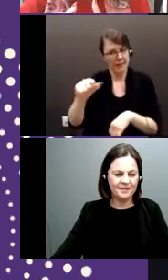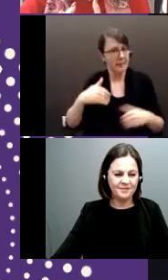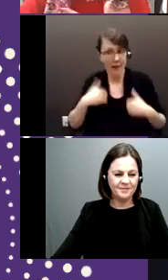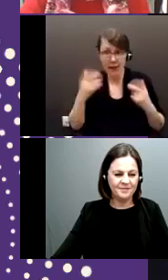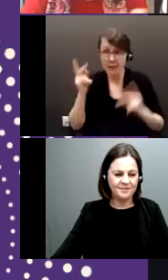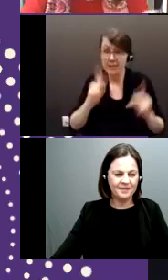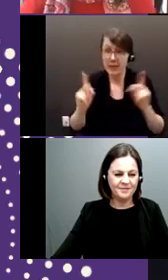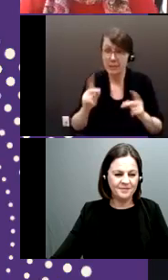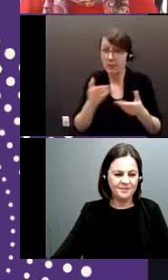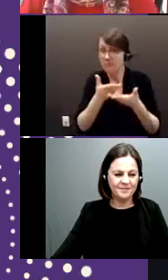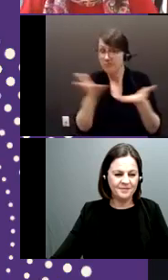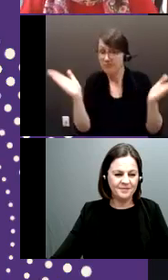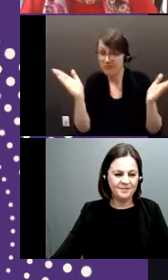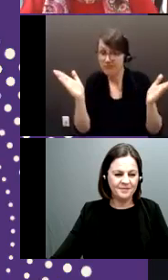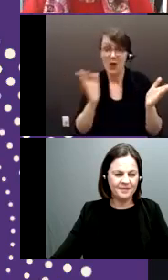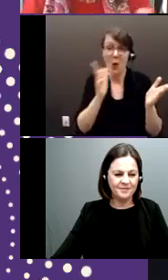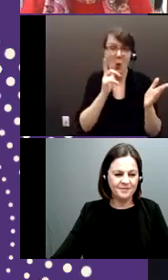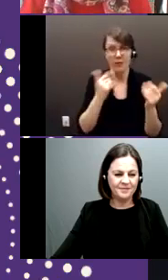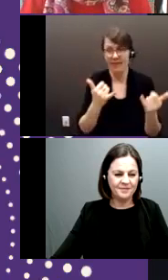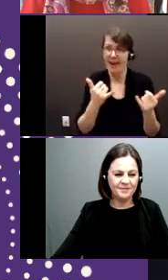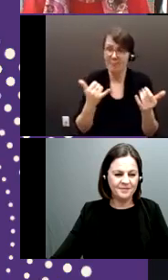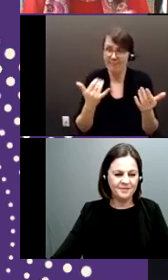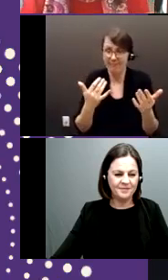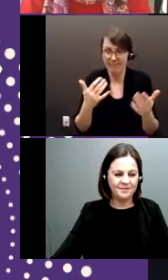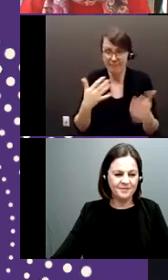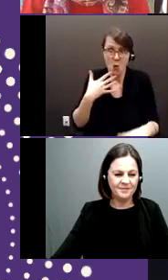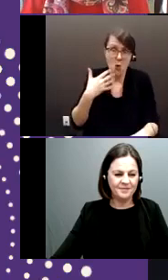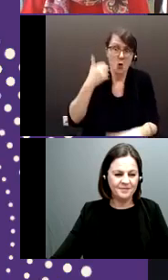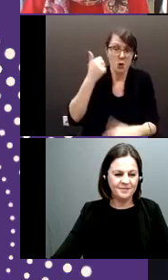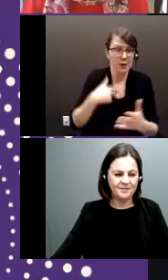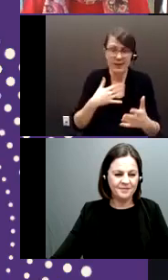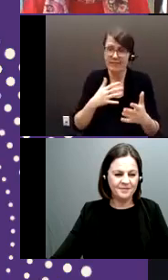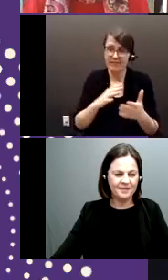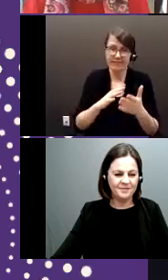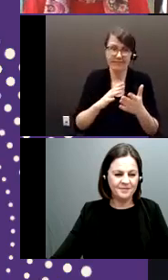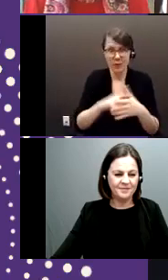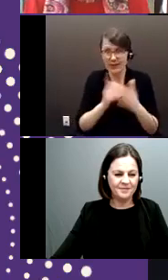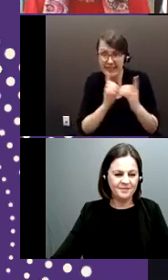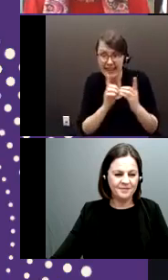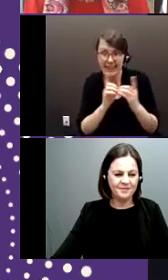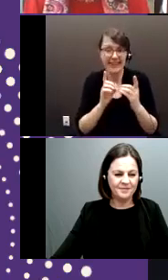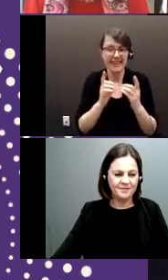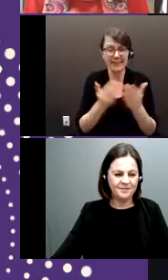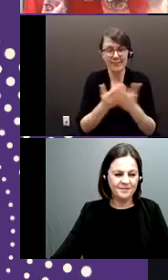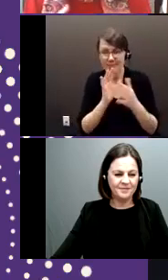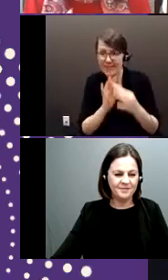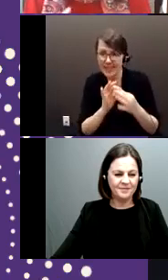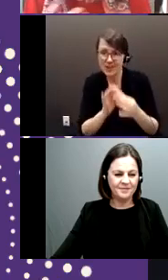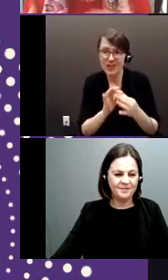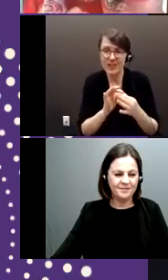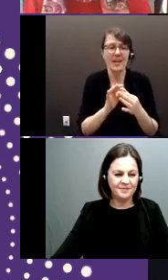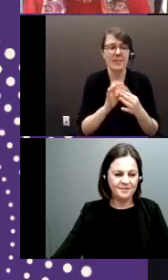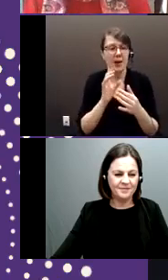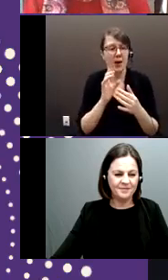just maybe entering into the dating scene, the relationship scene, or who have experienced